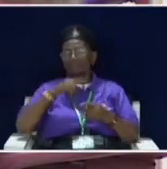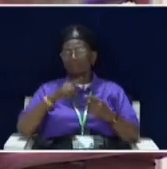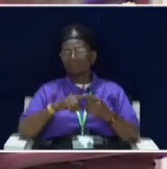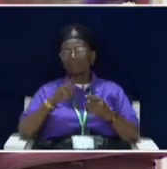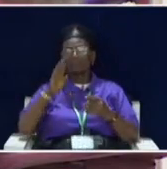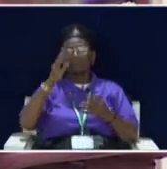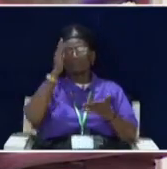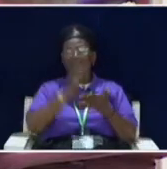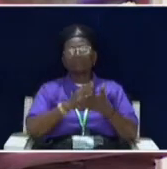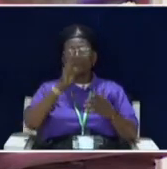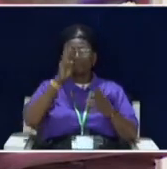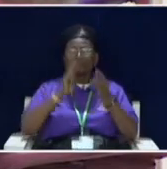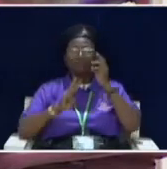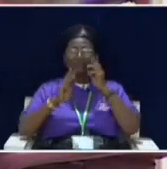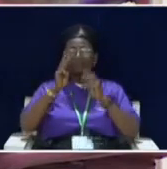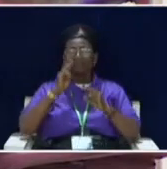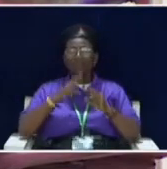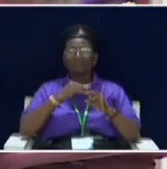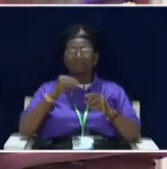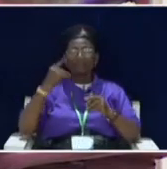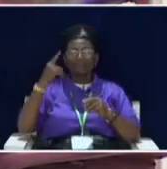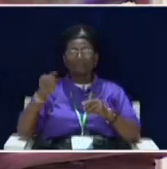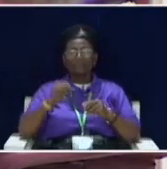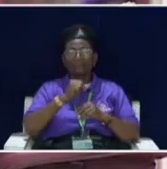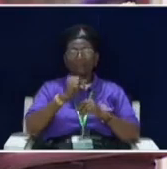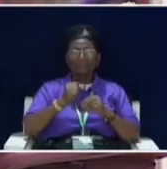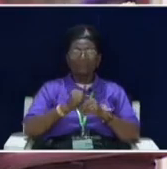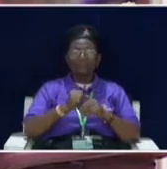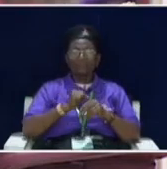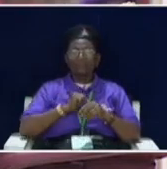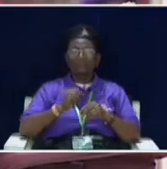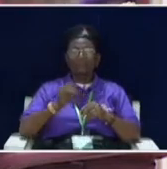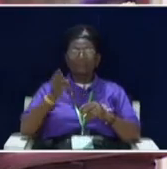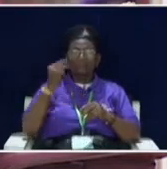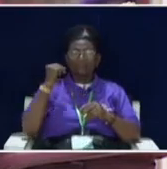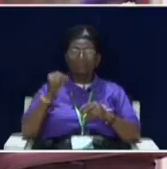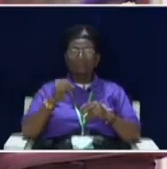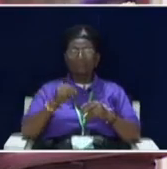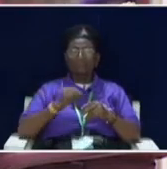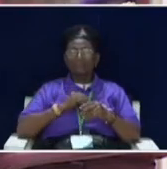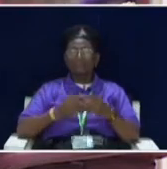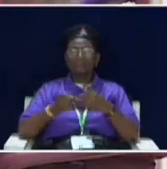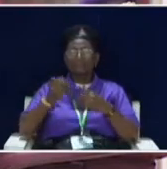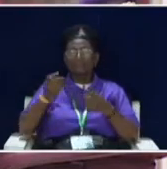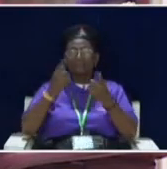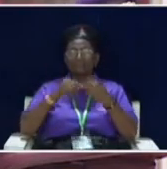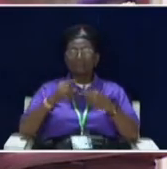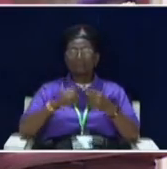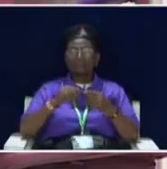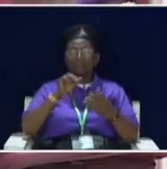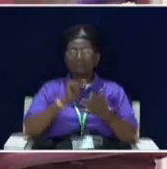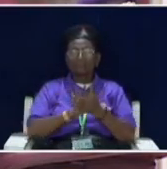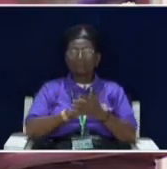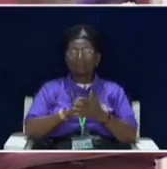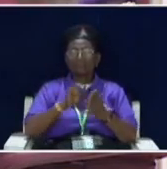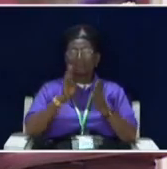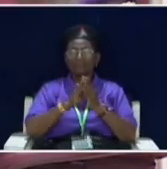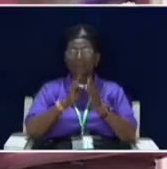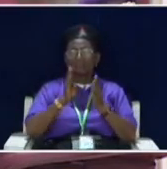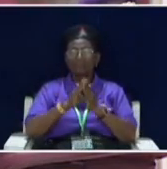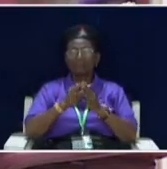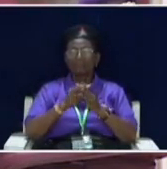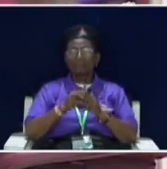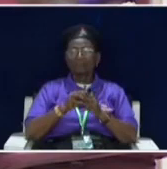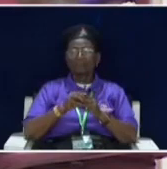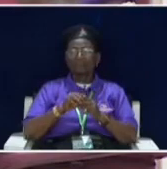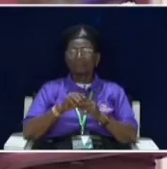years I was barren." Pé ọ̀pọ̀lọpọ̀ ọdún ni mo fi ti aláìlọ́mọ. And I came to that meeting. Ṣùgbọ́n mo wá sí ìpàdé yẹn lọ́jọ́ yẹn.